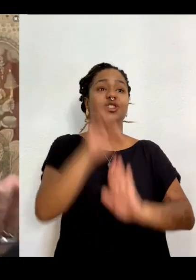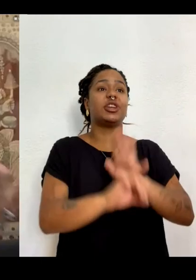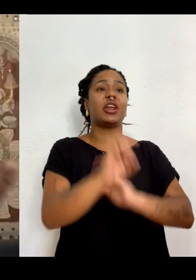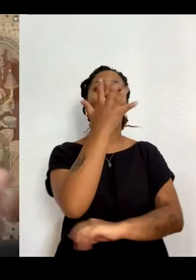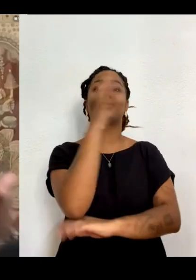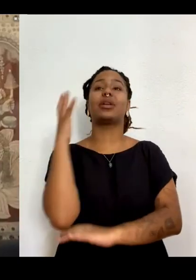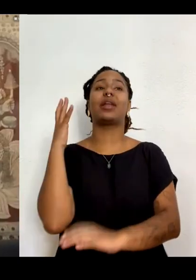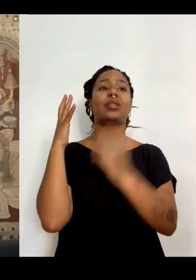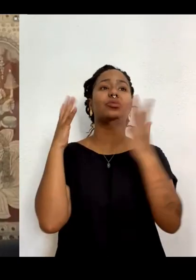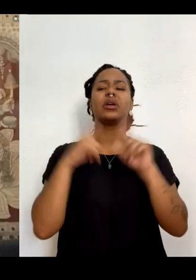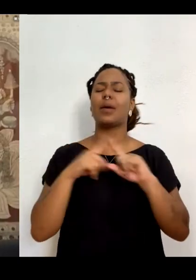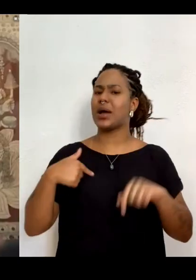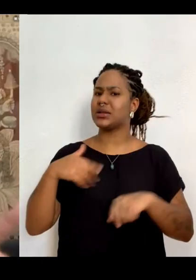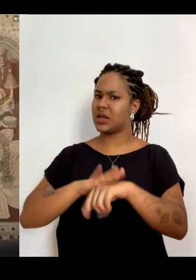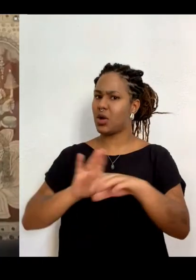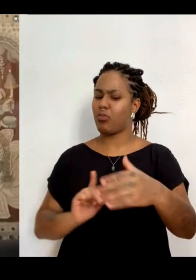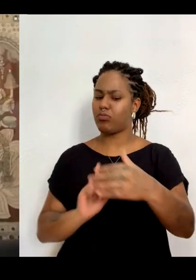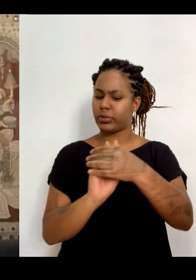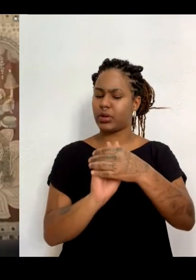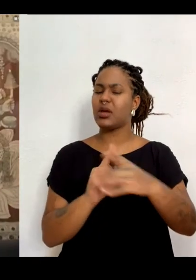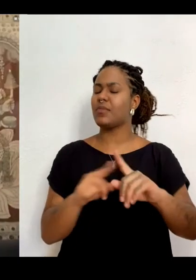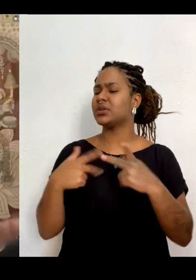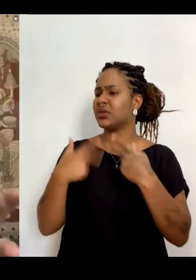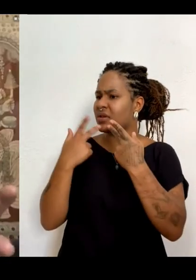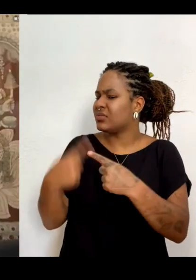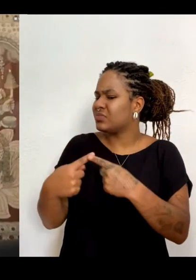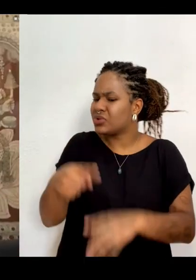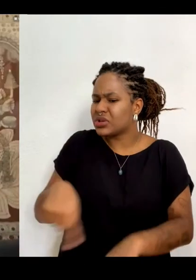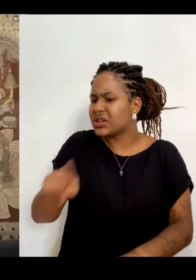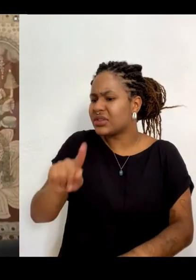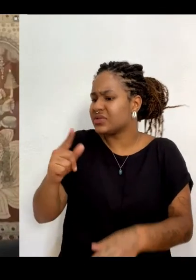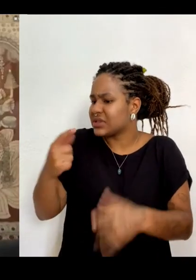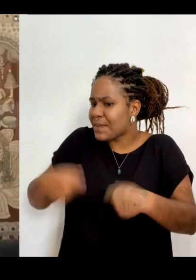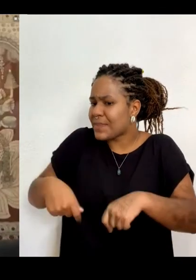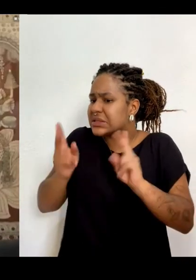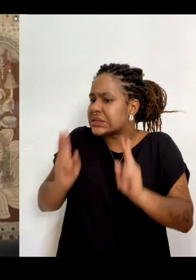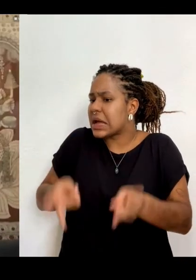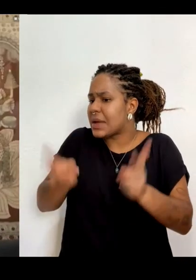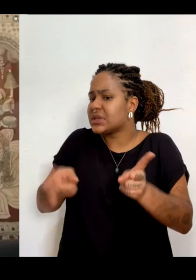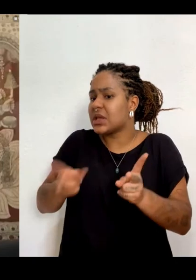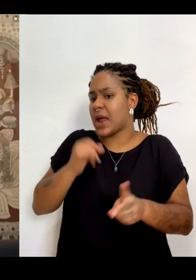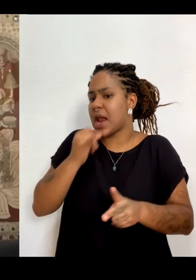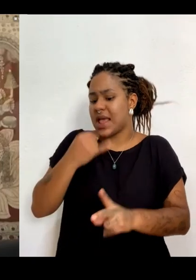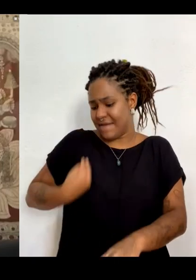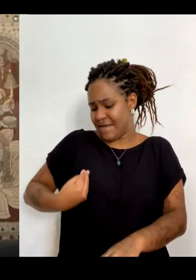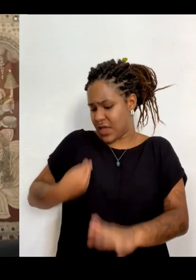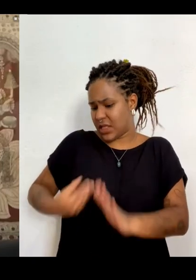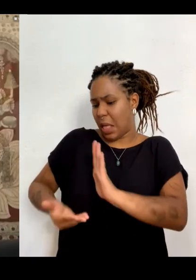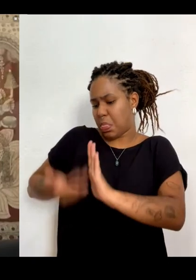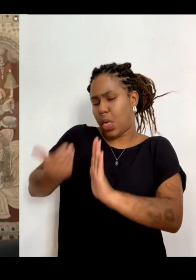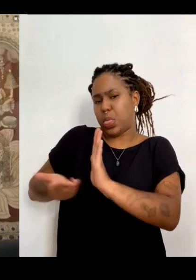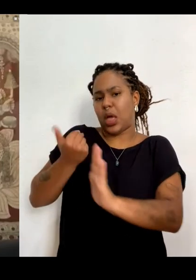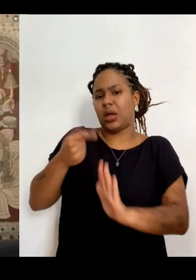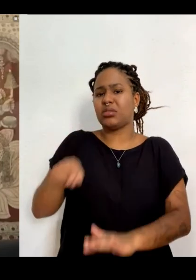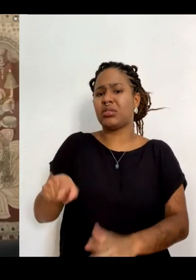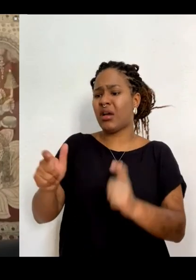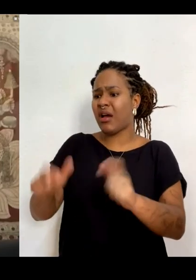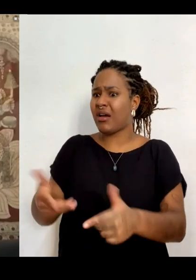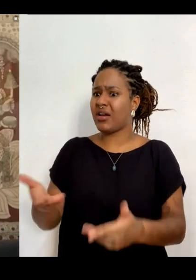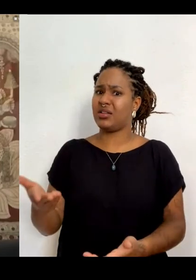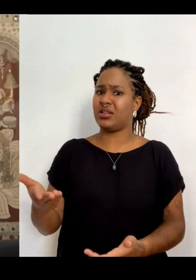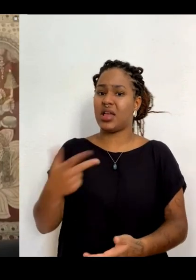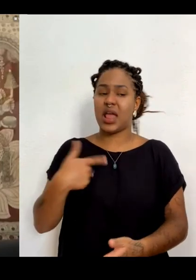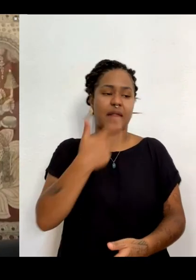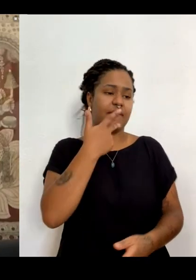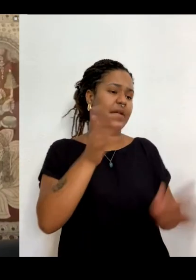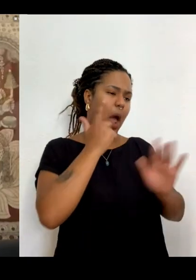I said why do you have to constantly take the life out the second is they would say we will give rights to Nature